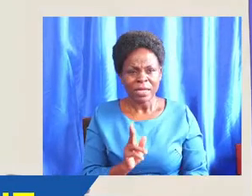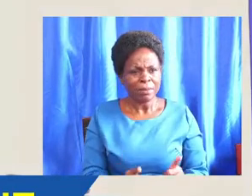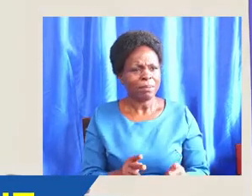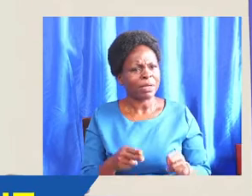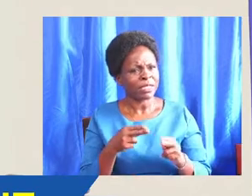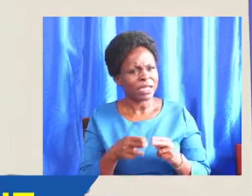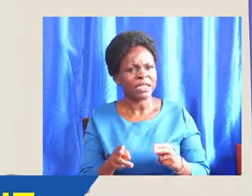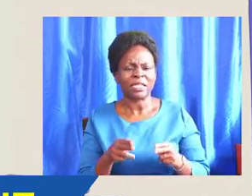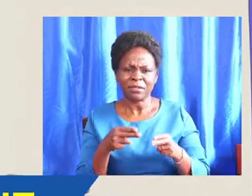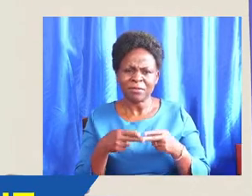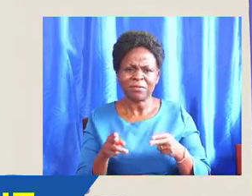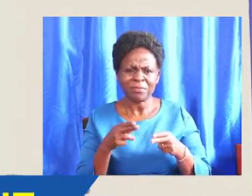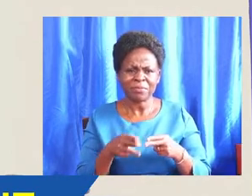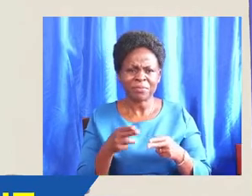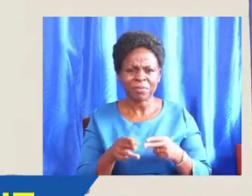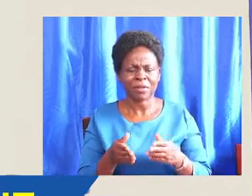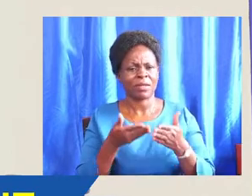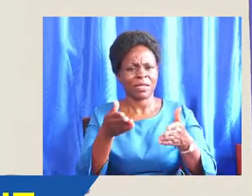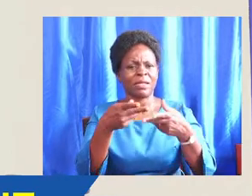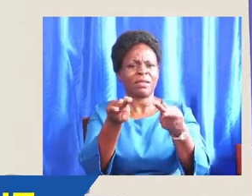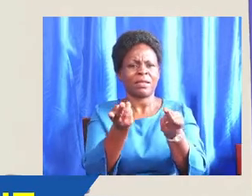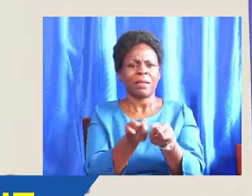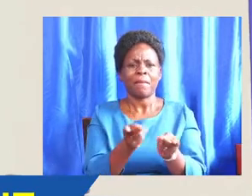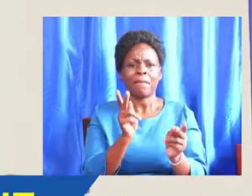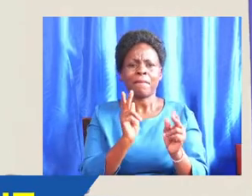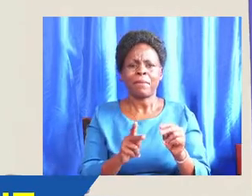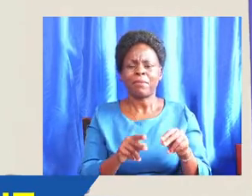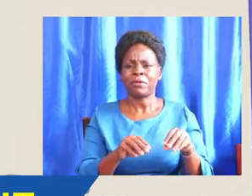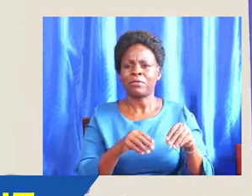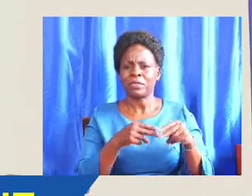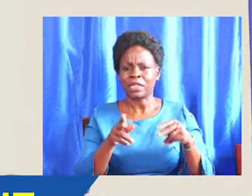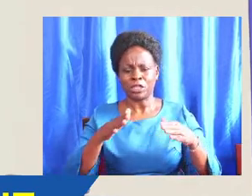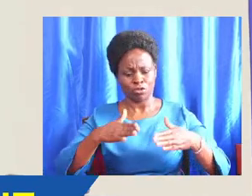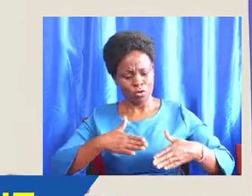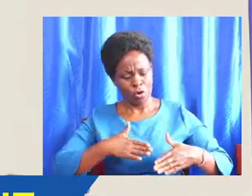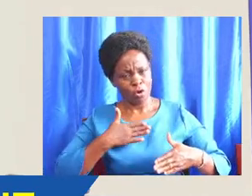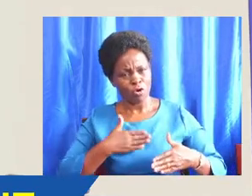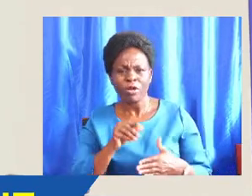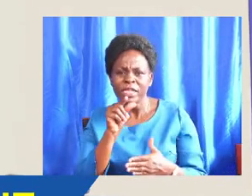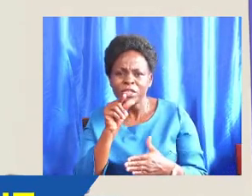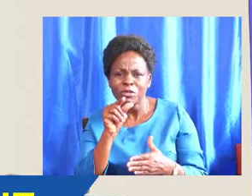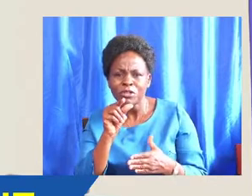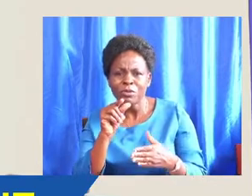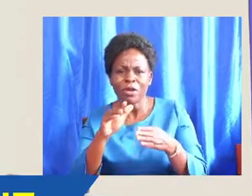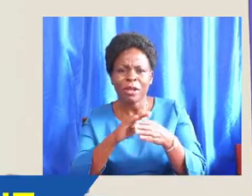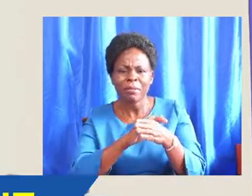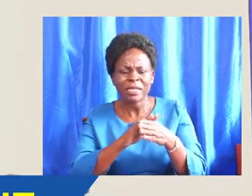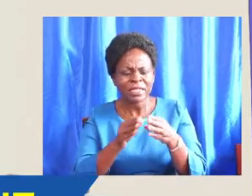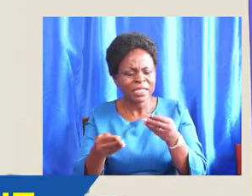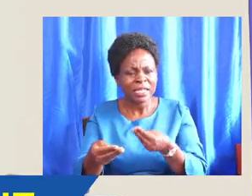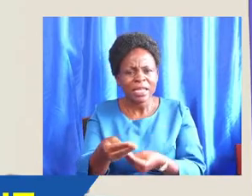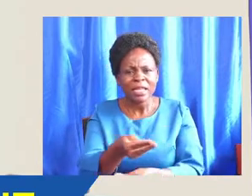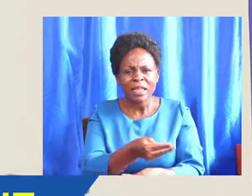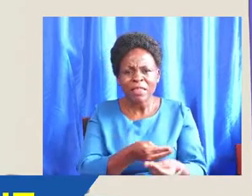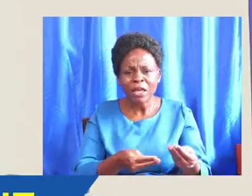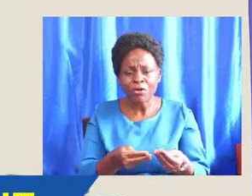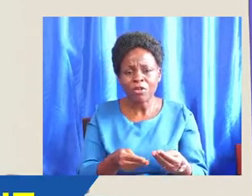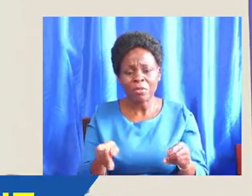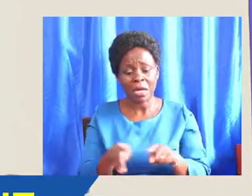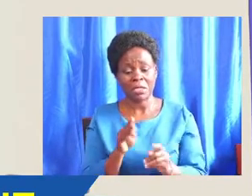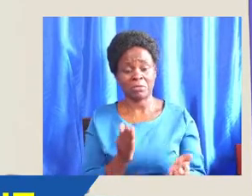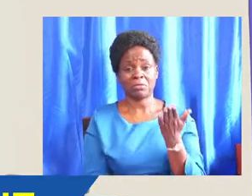to lease spaces. People are starting to own those small spaces, like in condominium, as opposed